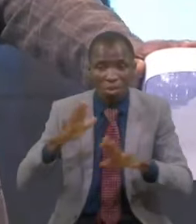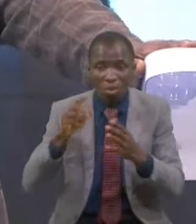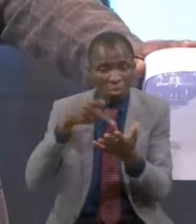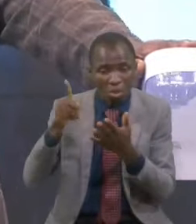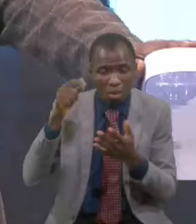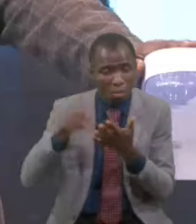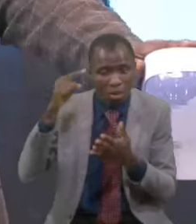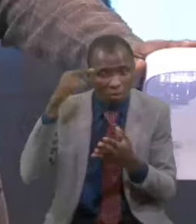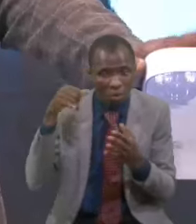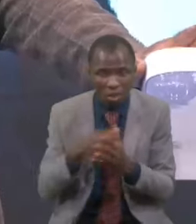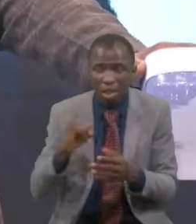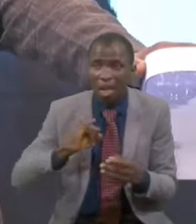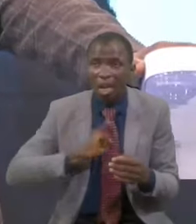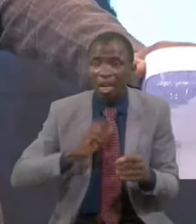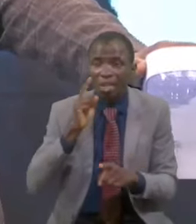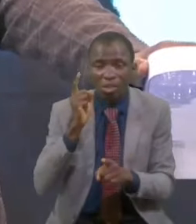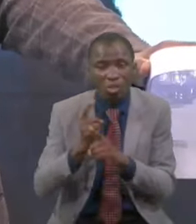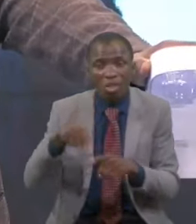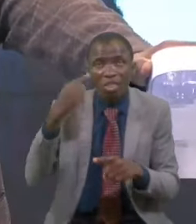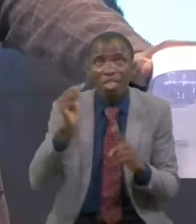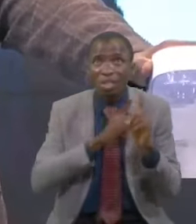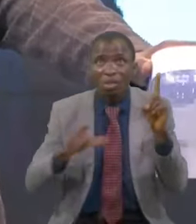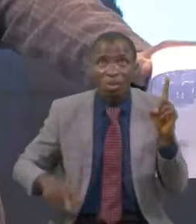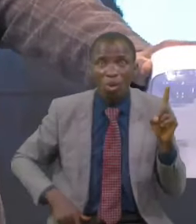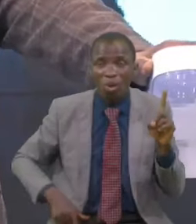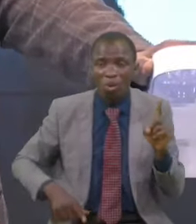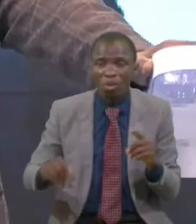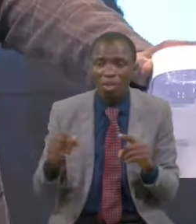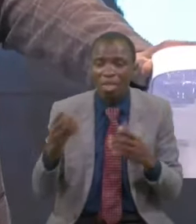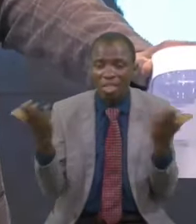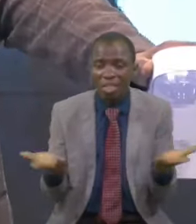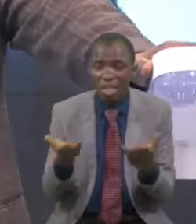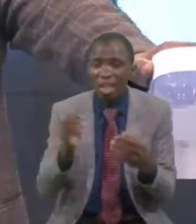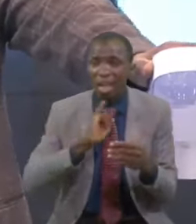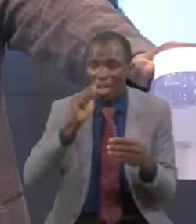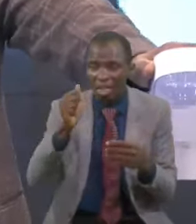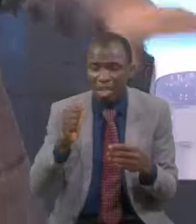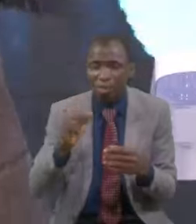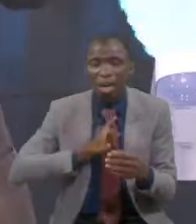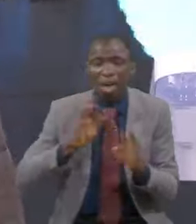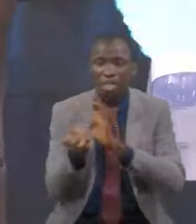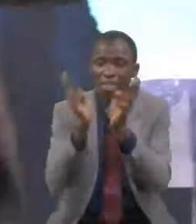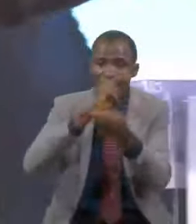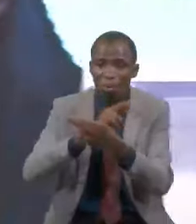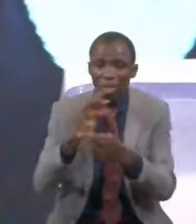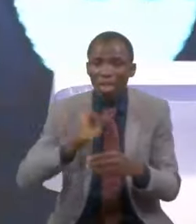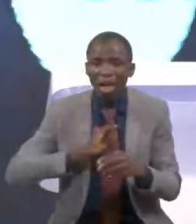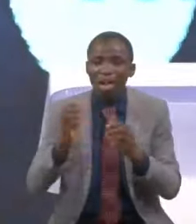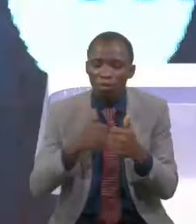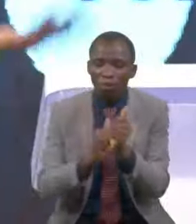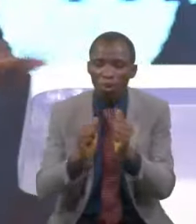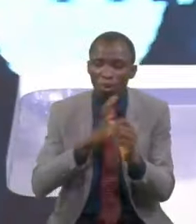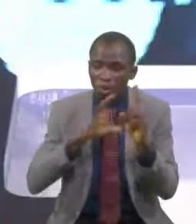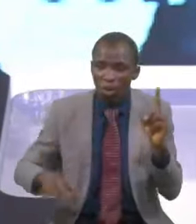oh Lord, here I am. I repent. I follow Christ. No turning